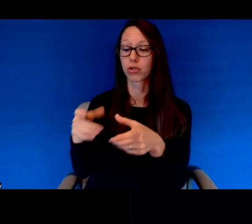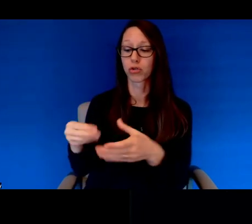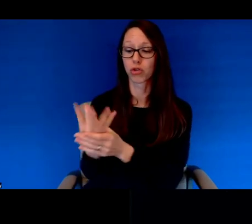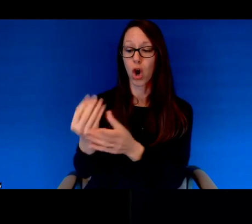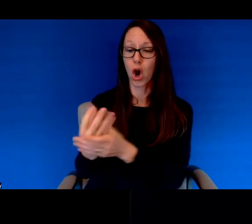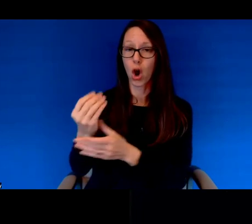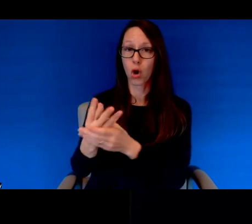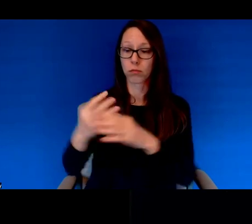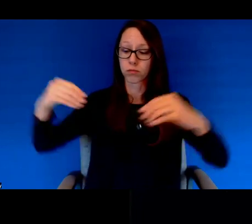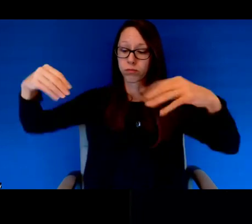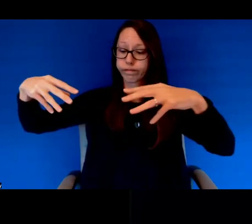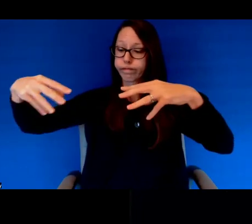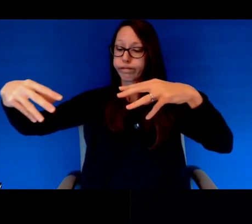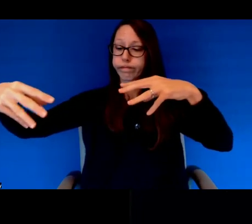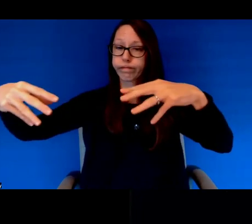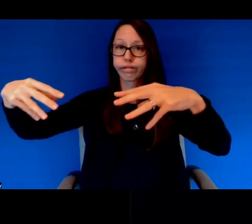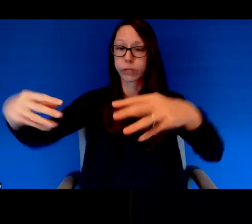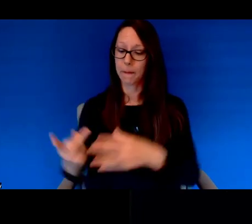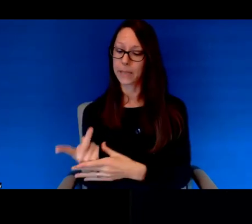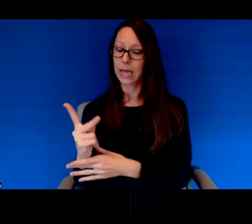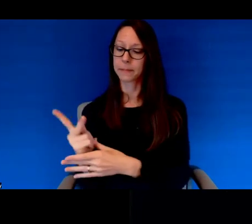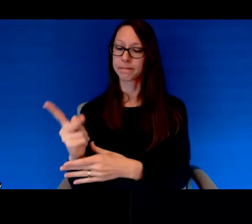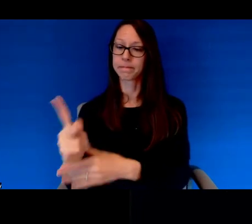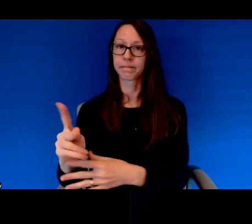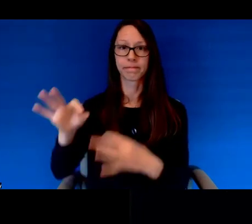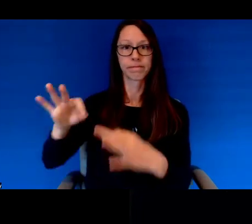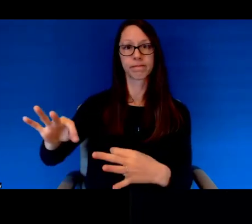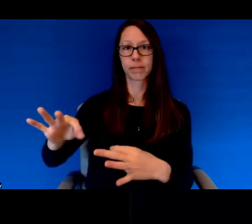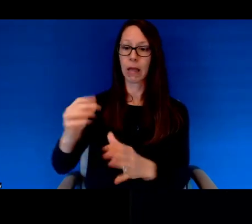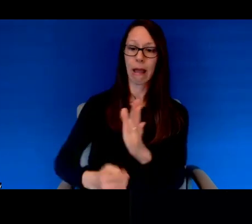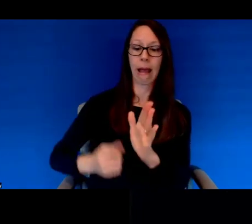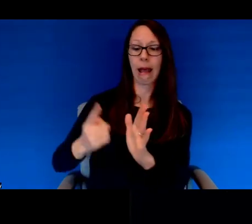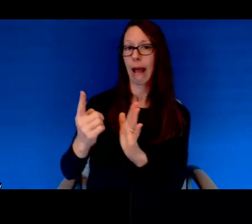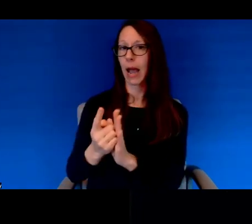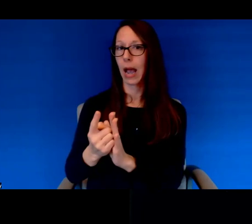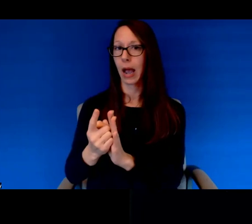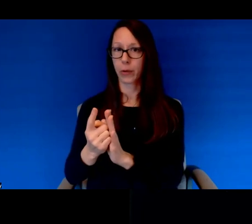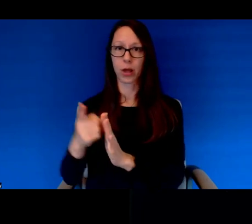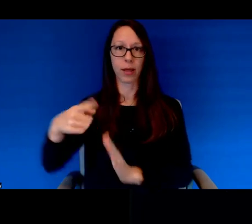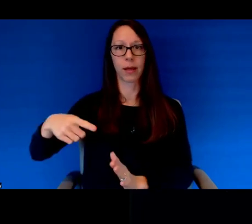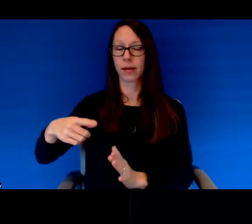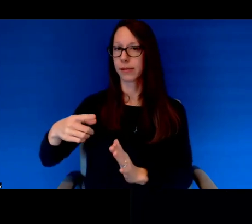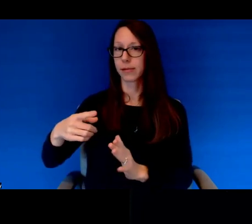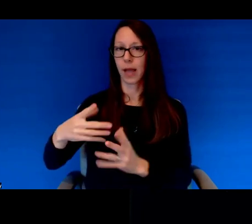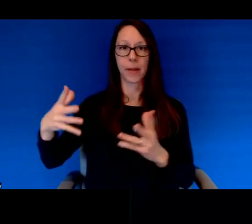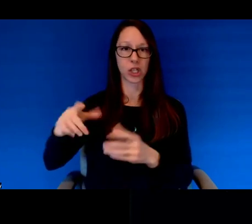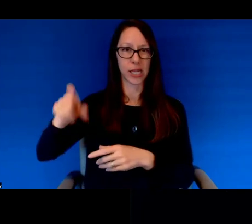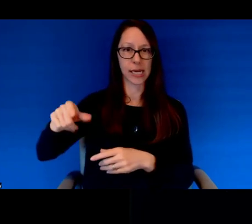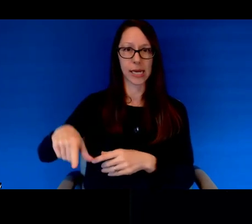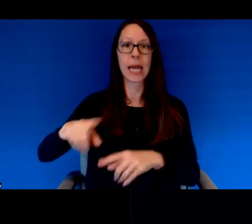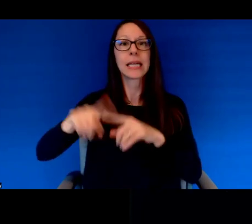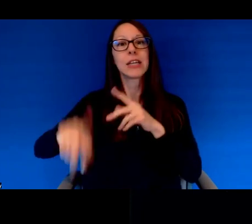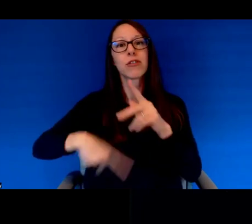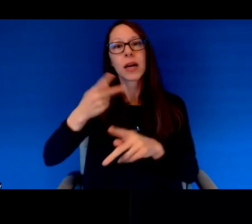and give them the exact kind of light in the exact kind of hours and wavelengths that they need because different plants need